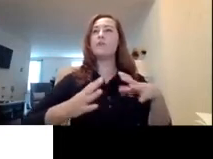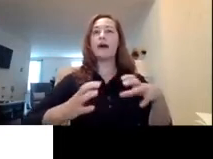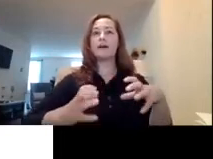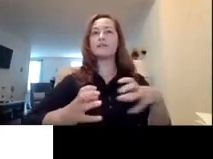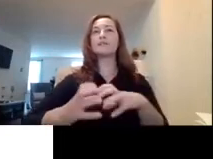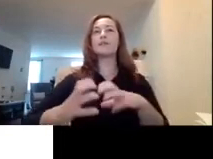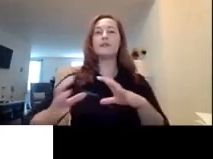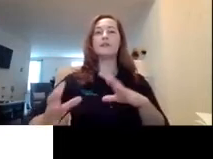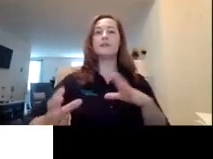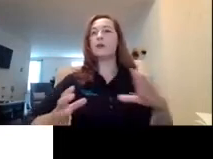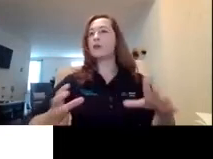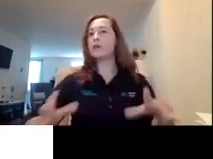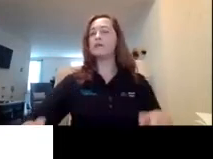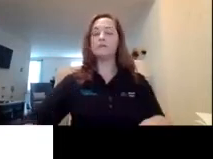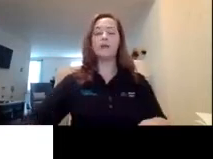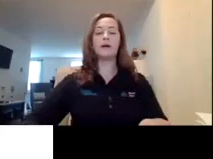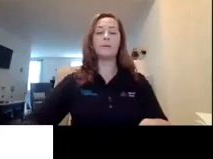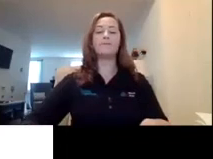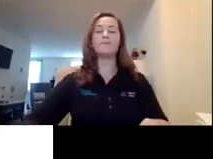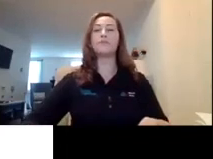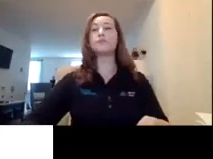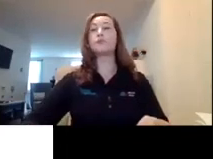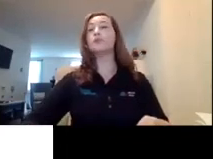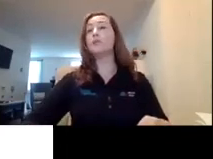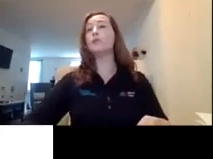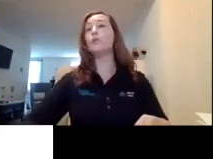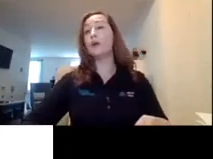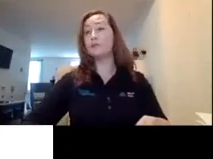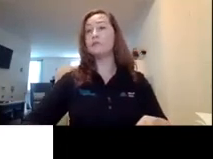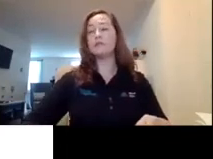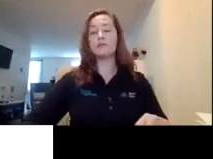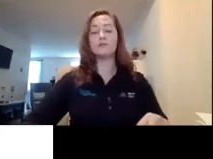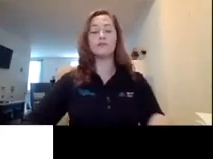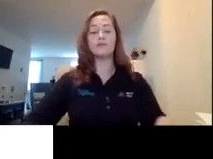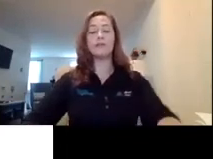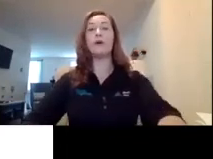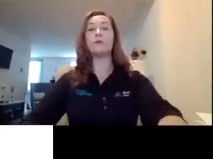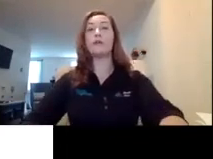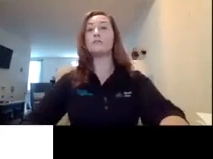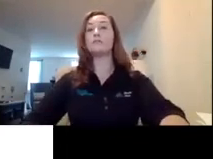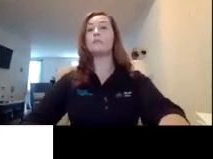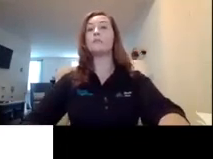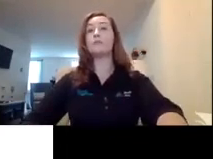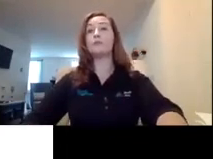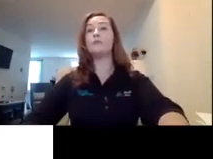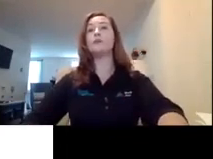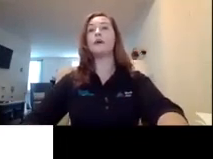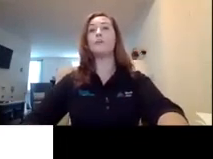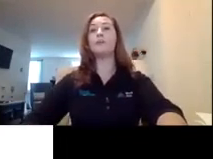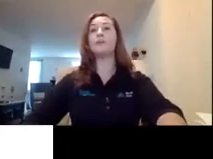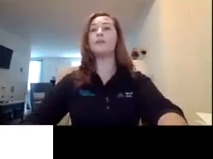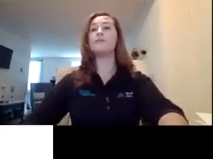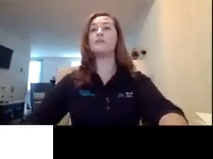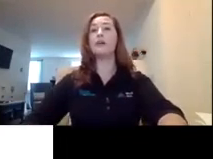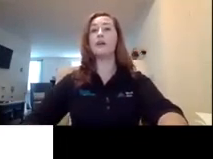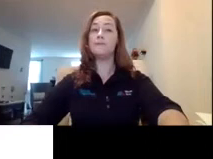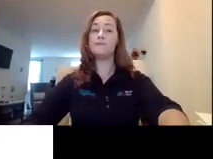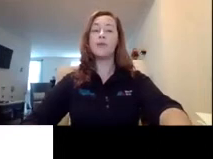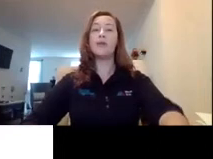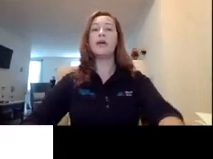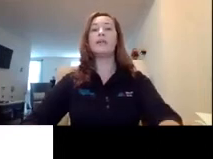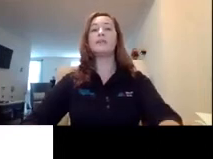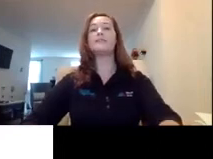clear masks in the market, there's only one as of right now that is approved by the